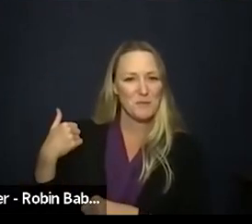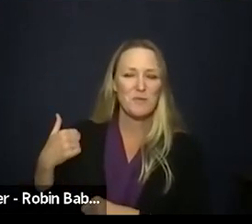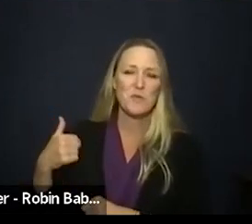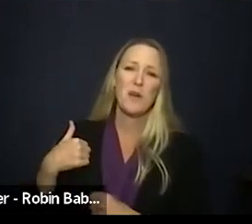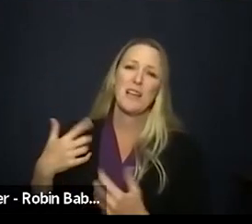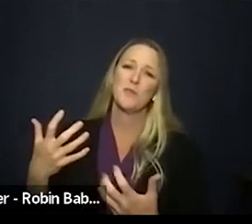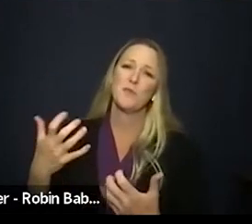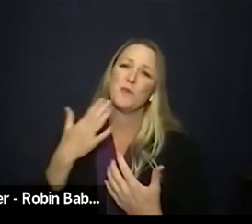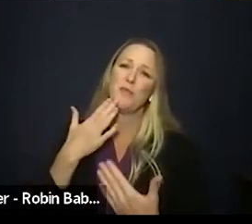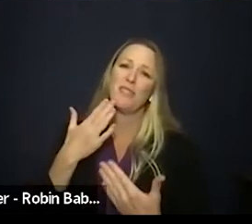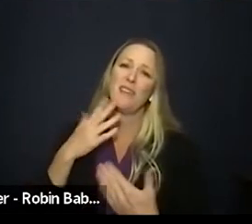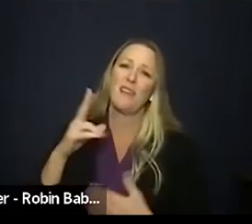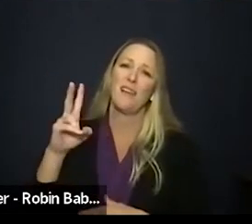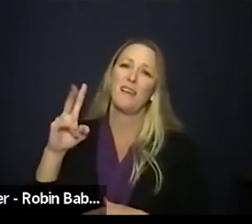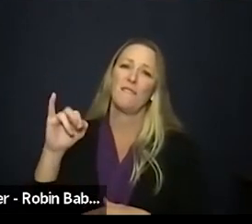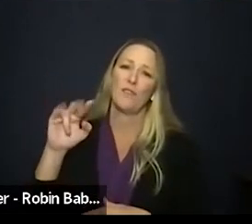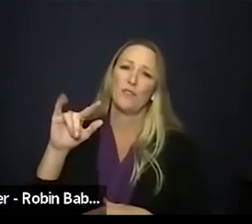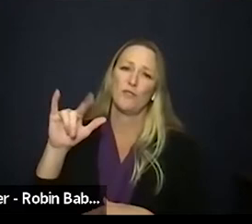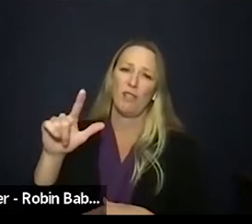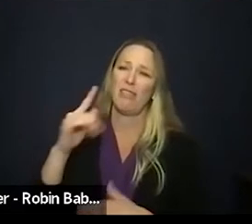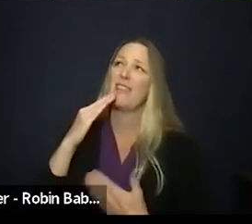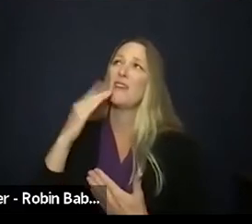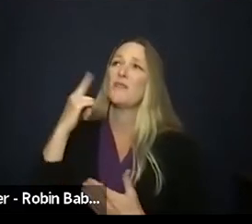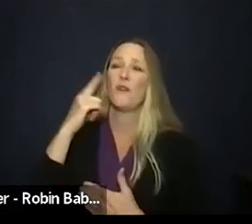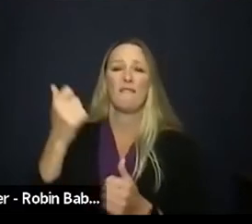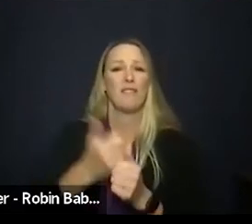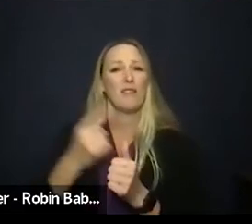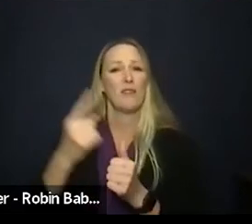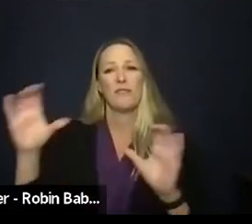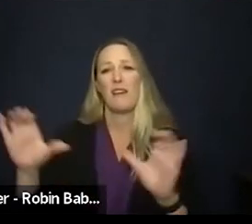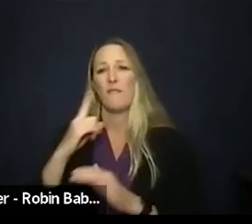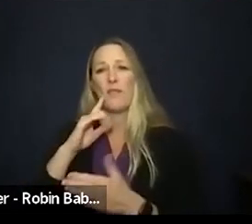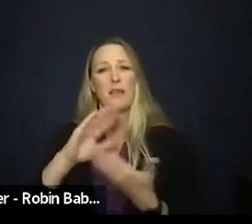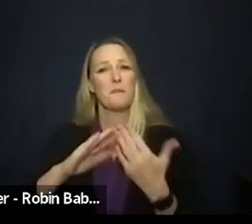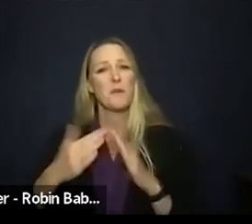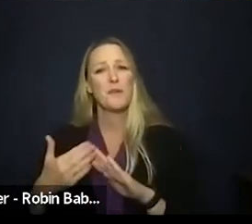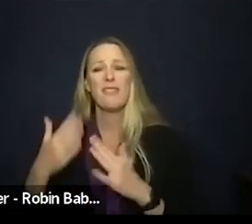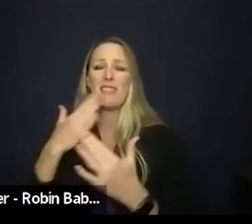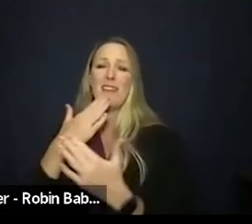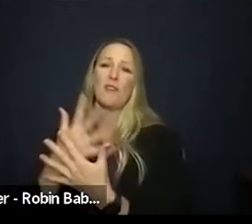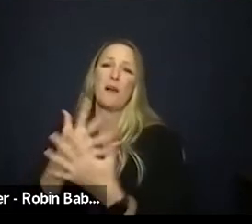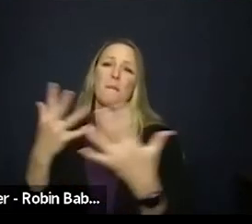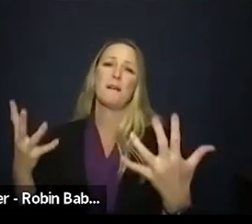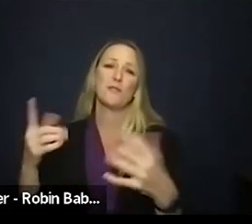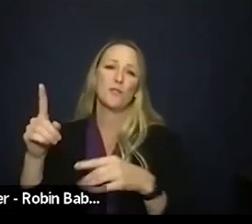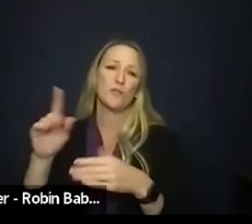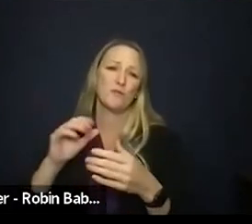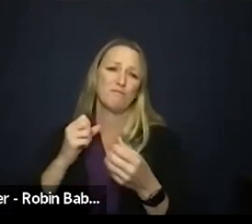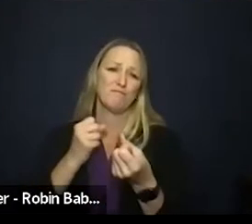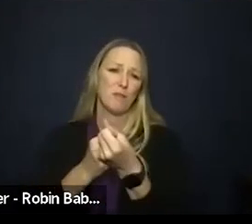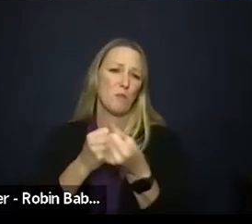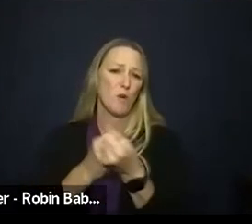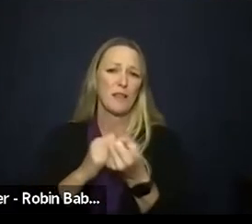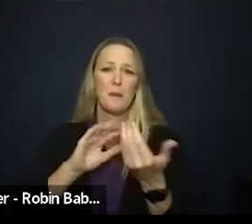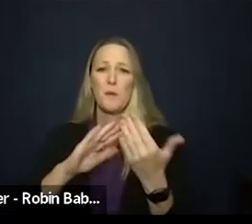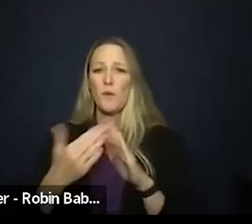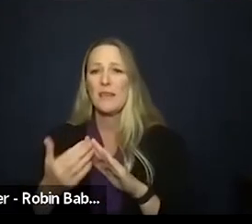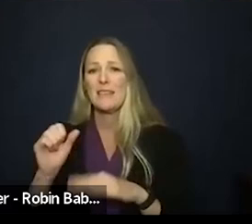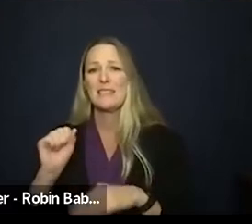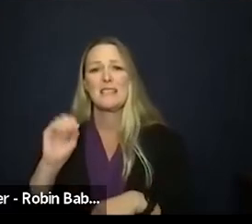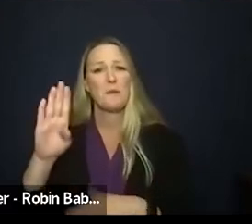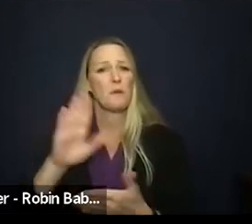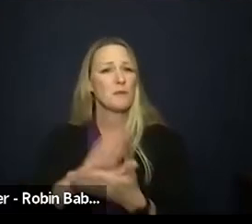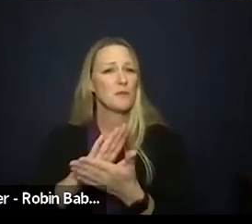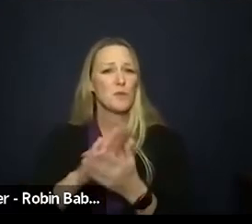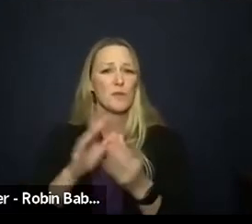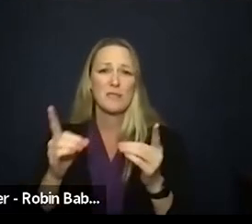he's done for the community and just appreciate how much he's helped the santa barbara community of santa barbara school district with that i will turn it over